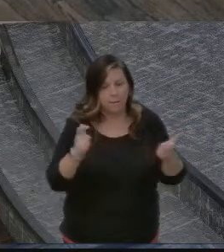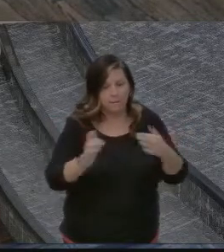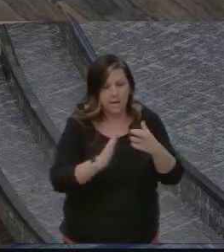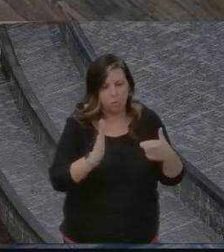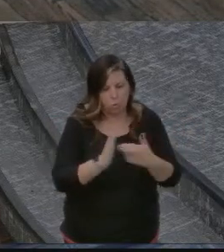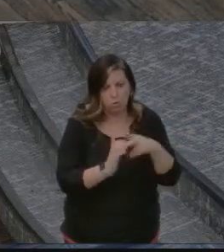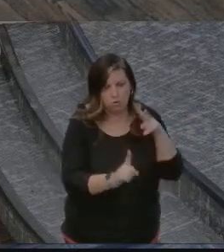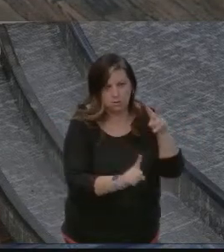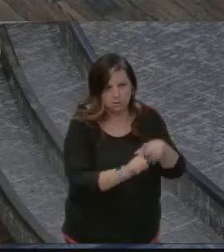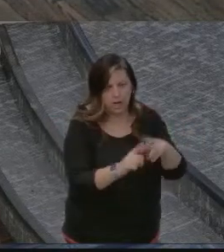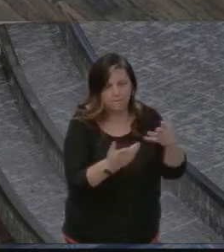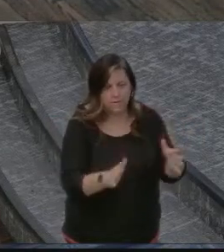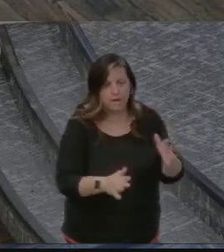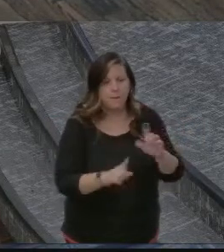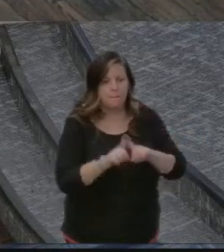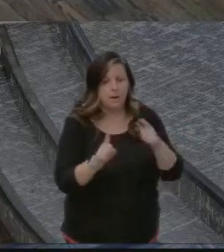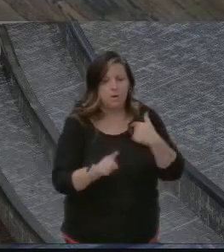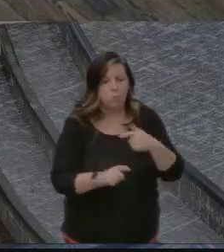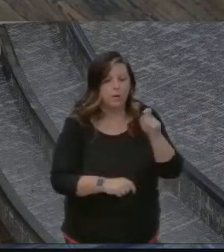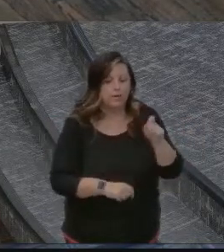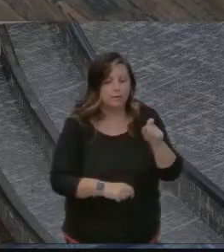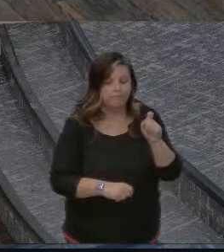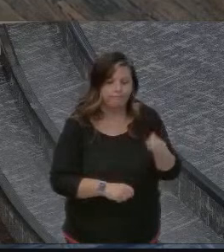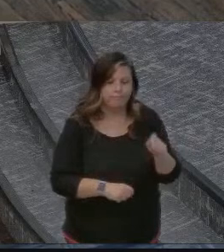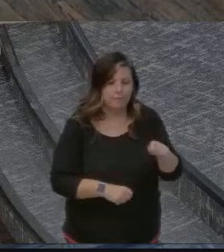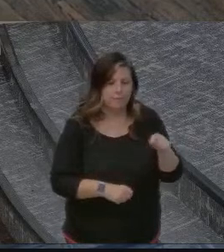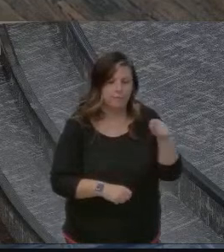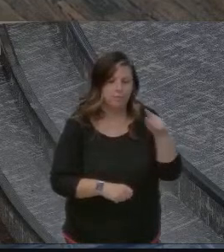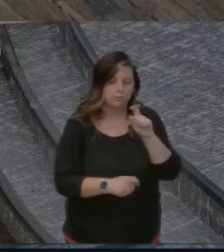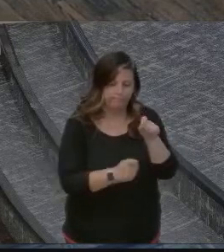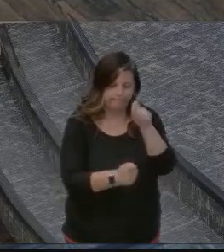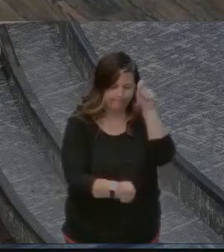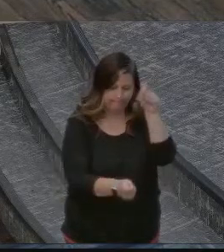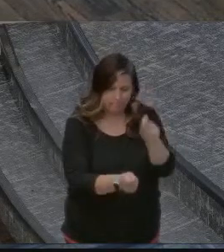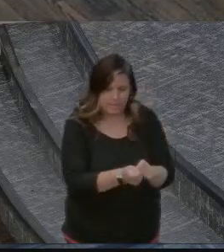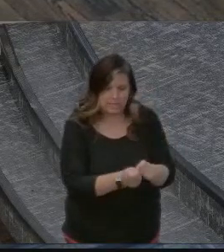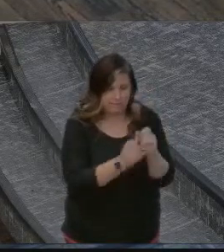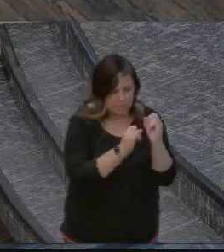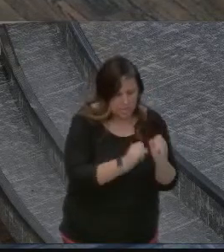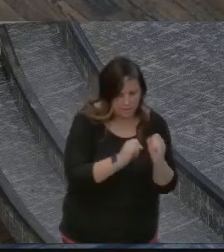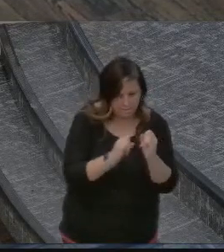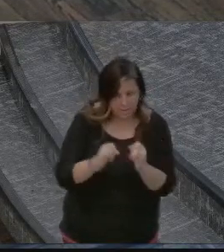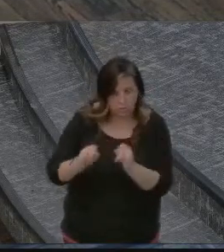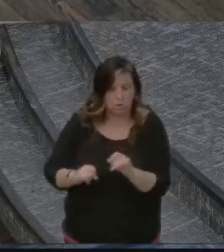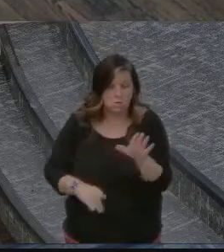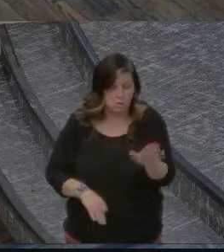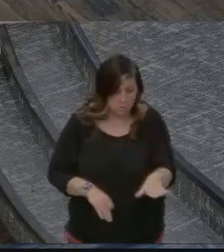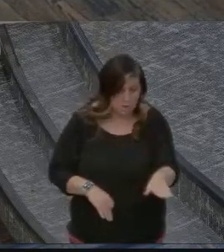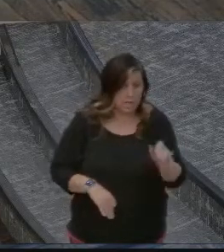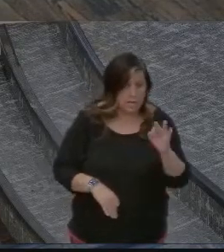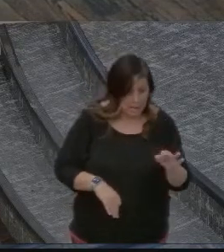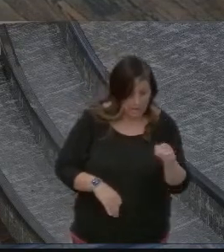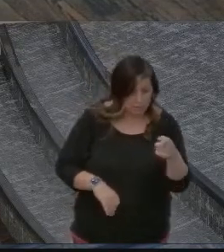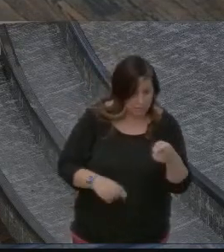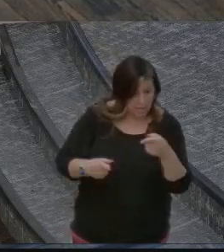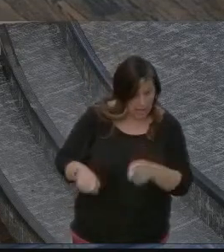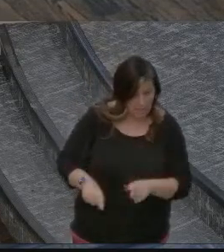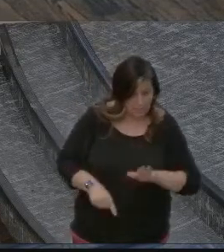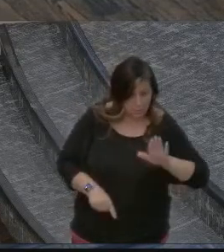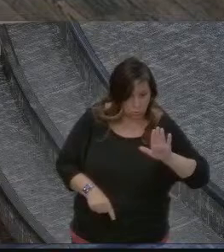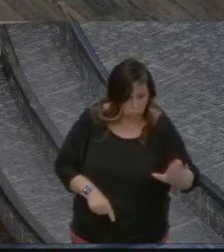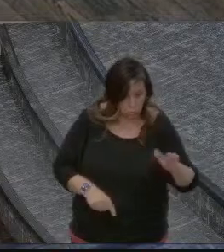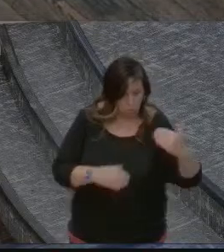we're going to drill down to each individual and let them know, if we ever have to do this, this is what's expected of